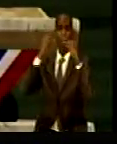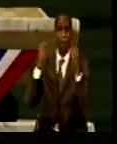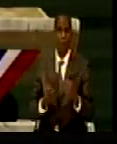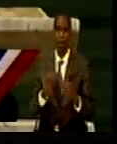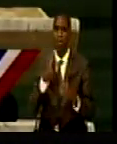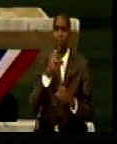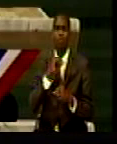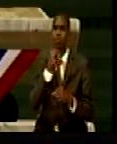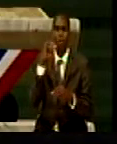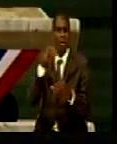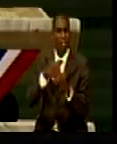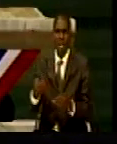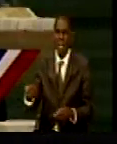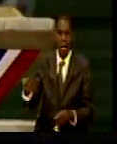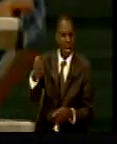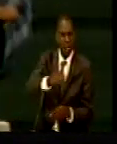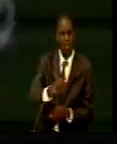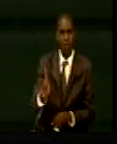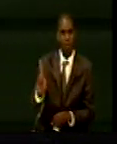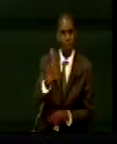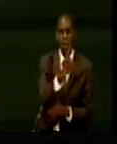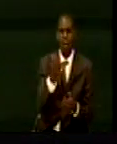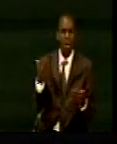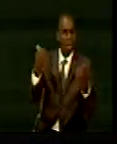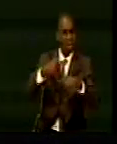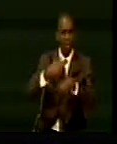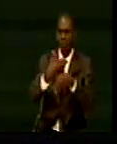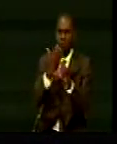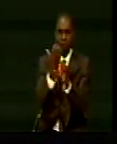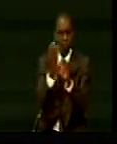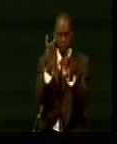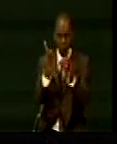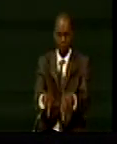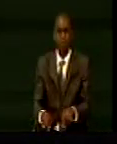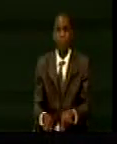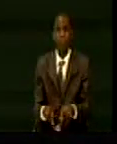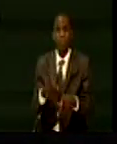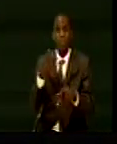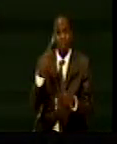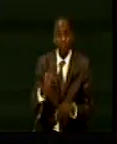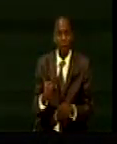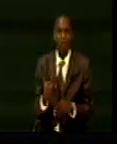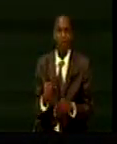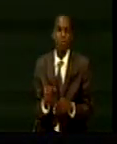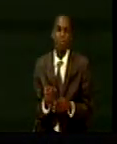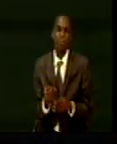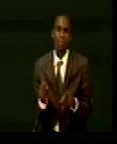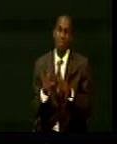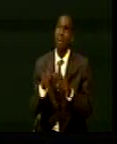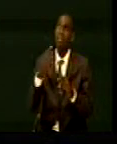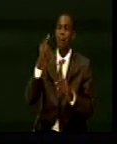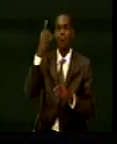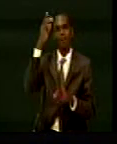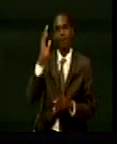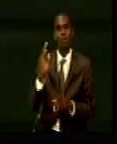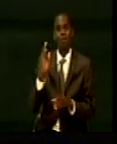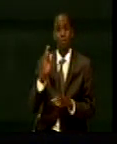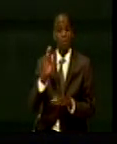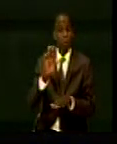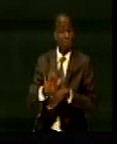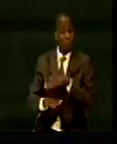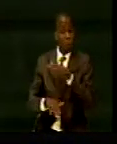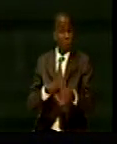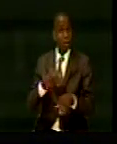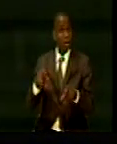anyone, it's not in any creature to walk like God. By the way, walking like God is what we